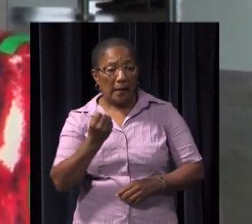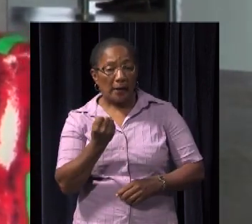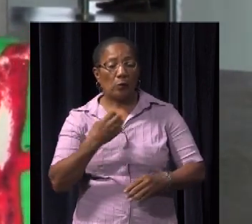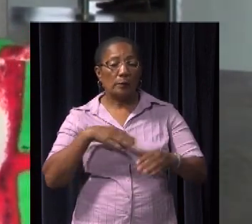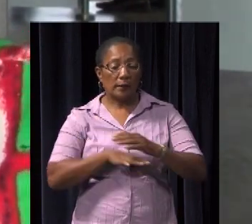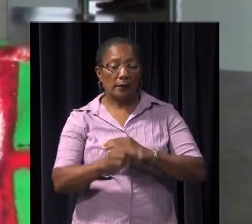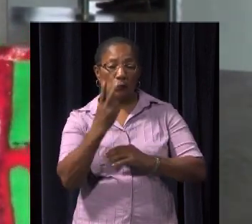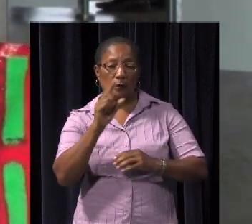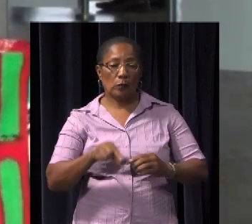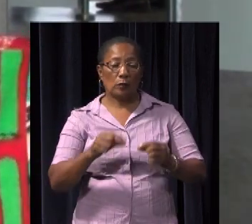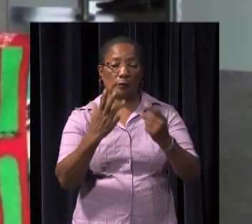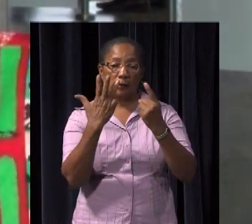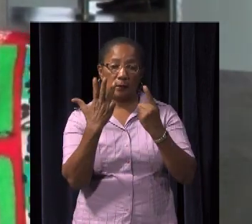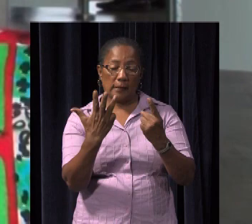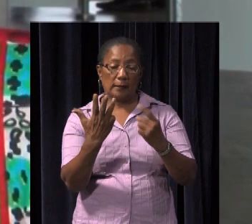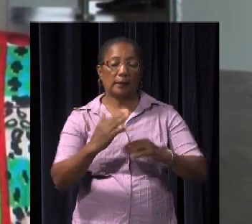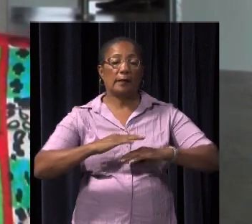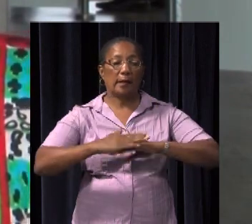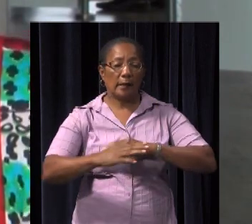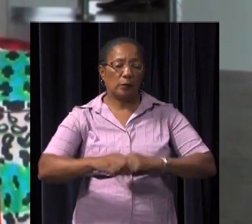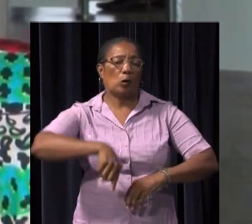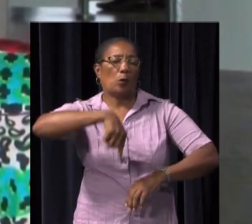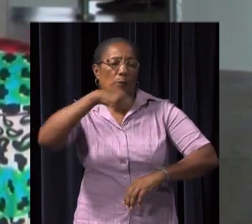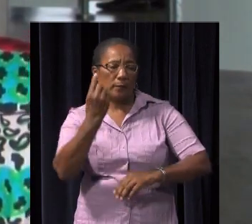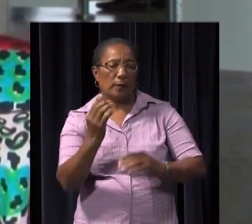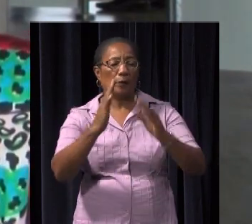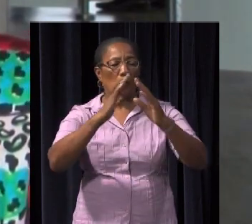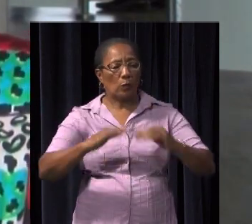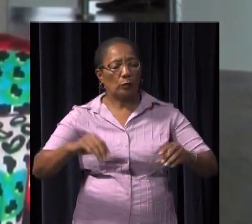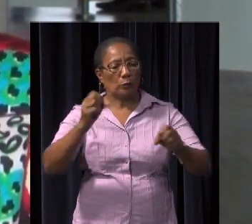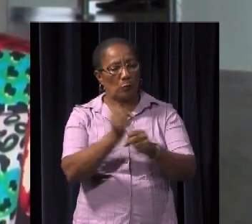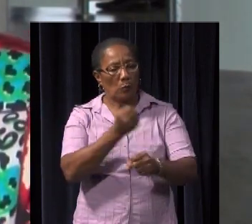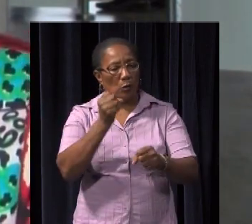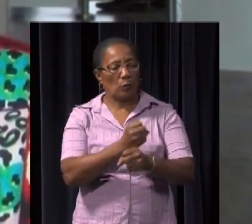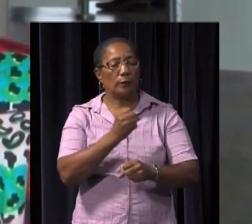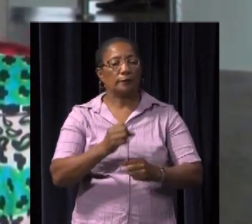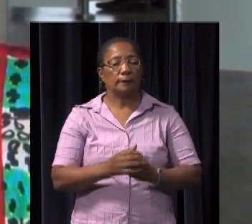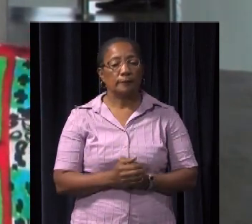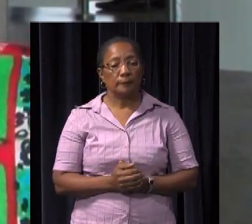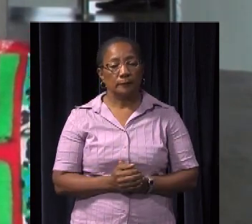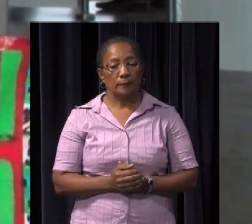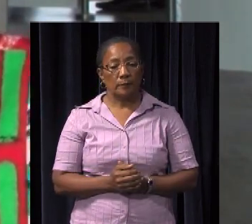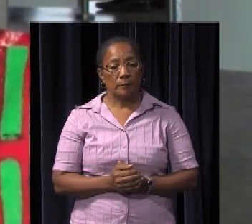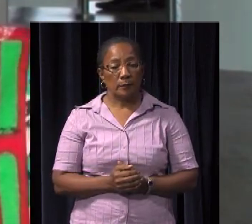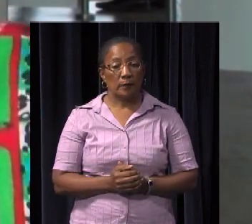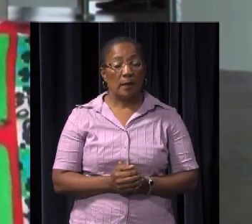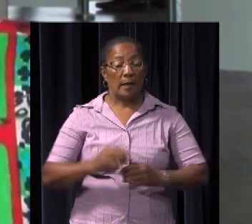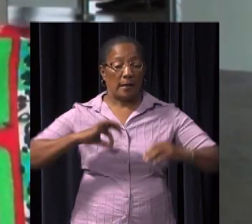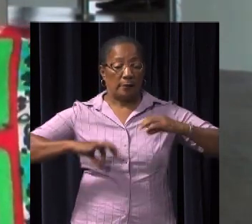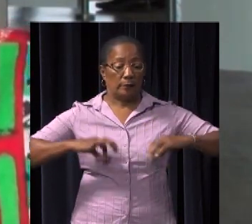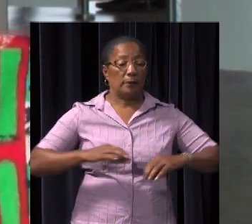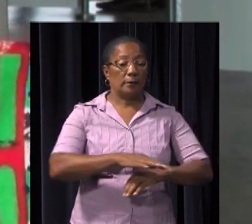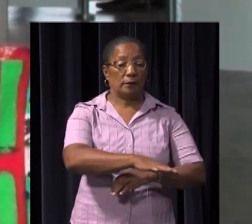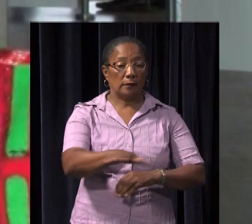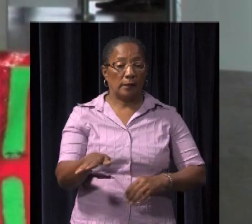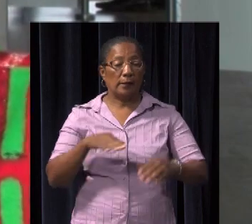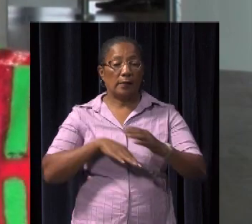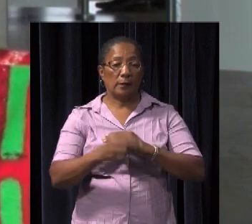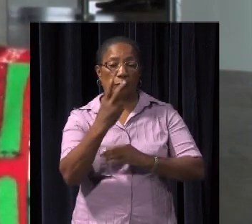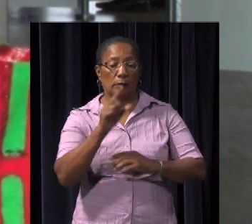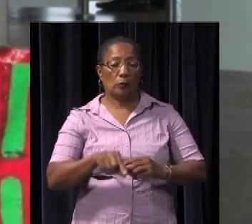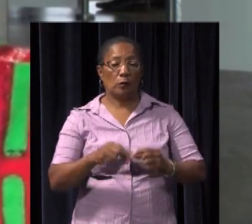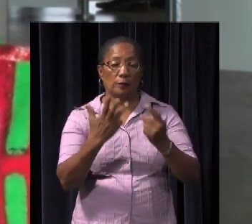context, that in 2019, nationwide, more housing projects will be implemented.